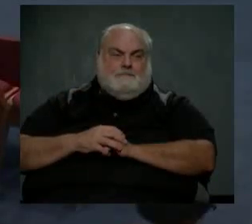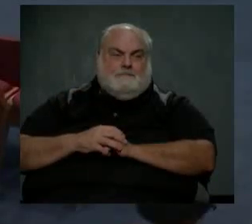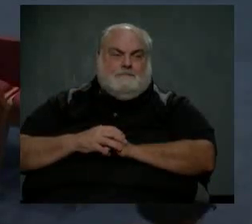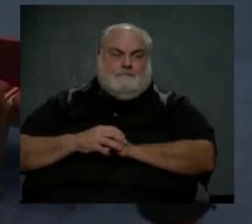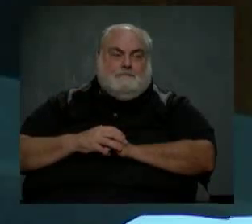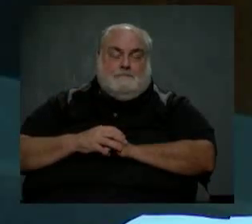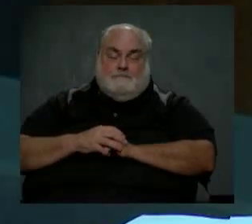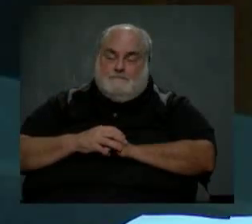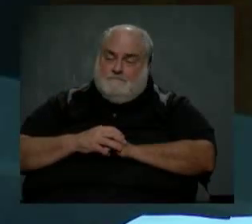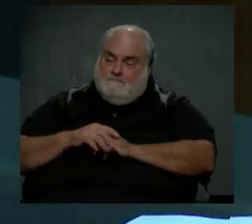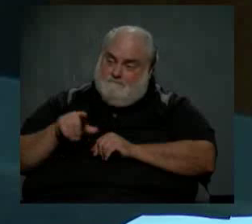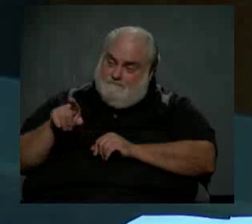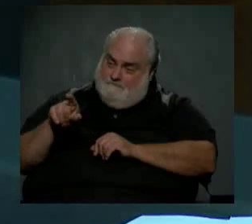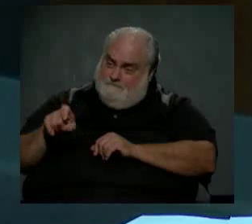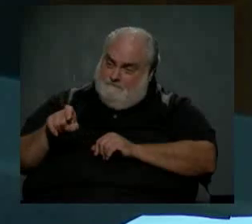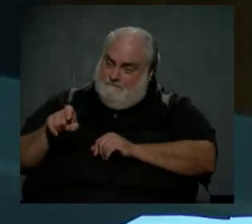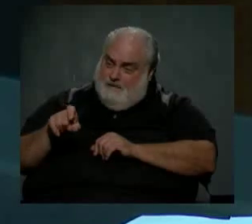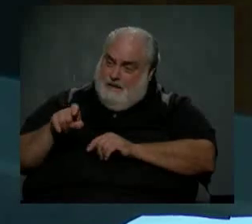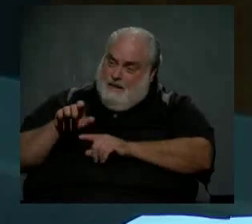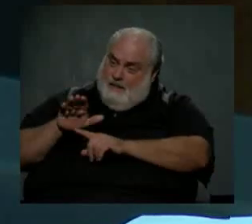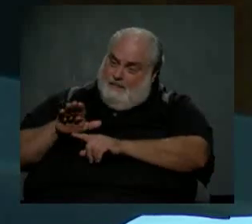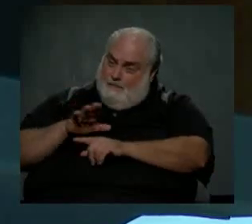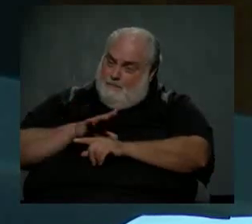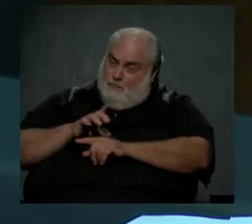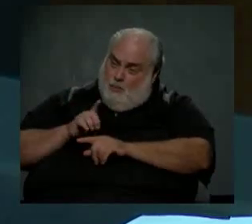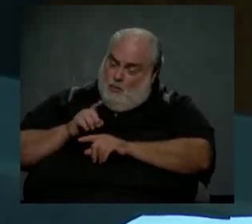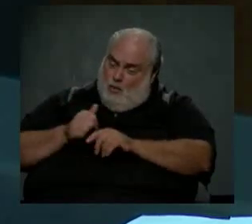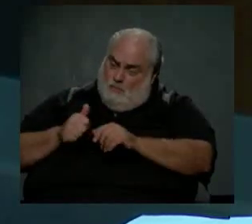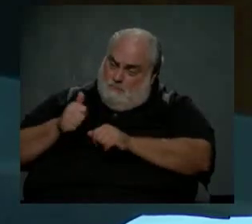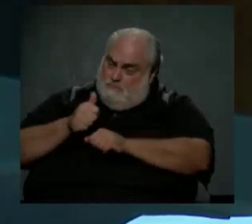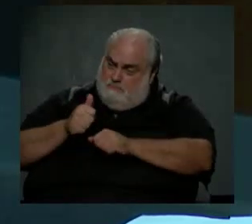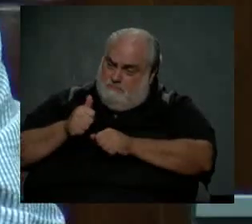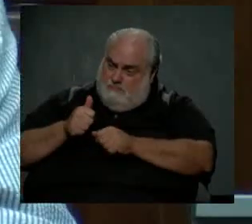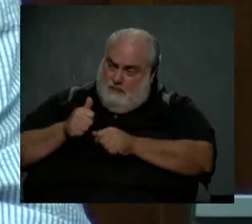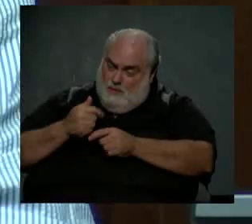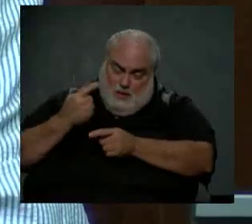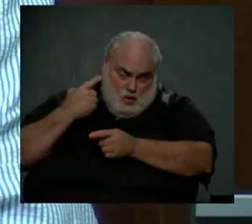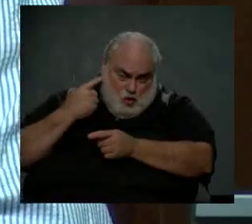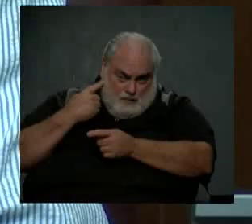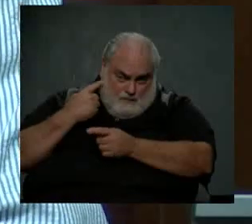And have we heard from any of their board of directors, maybe the president of their board or something?